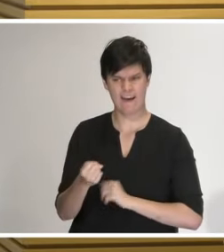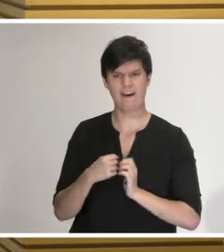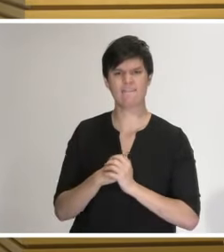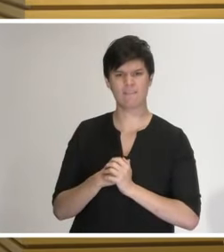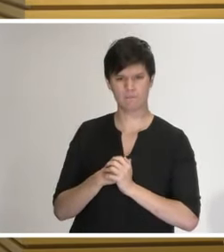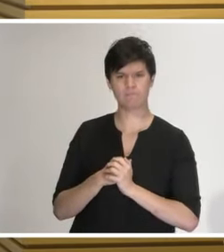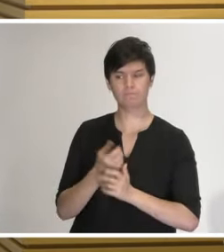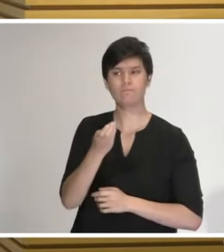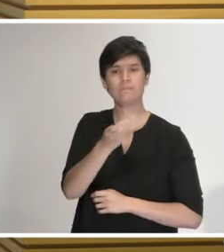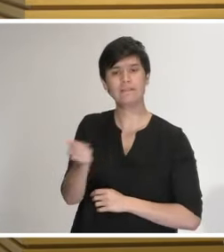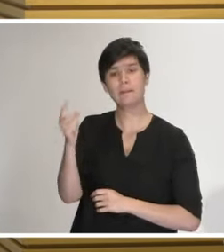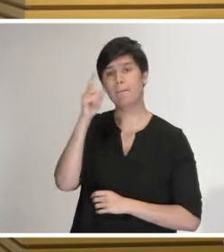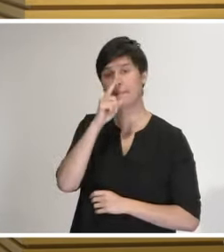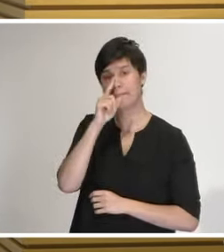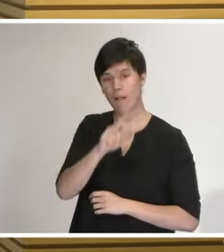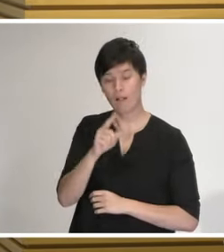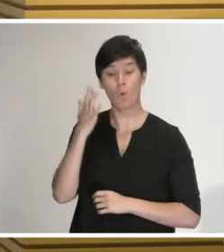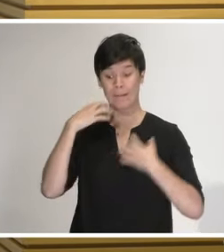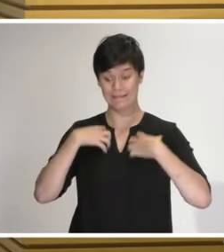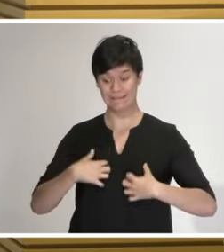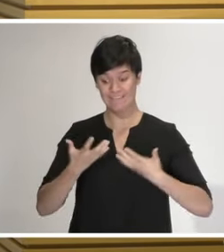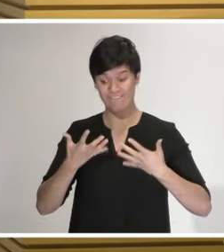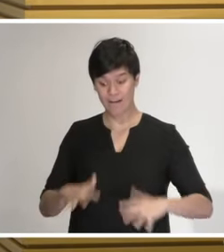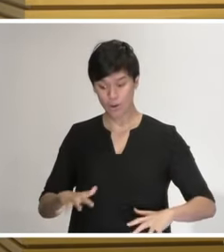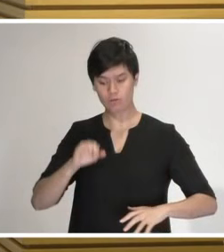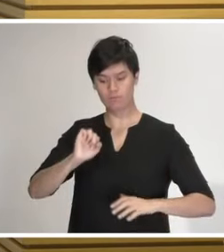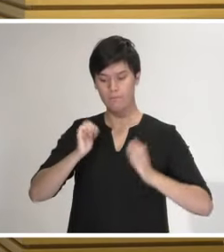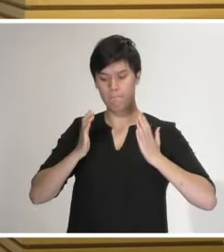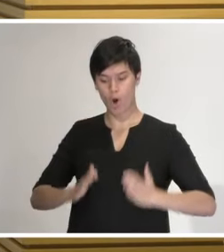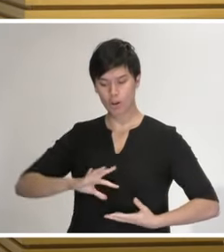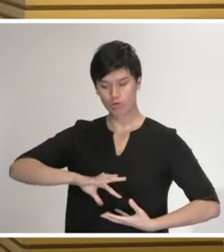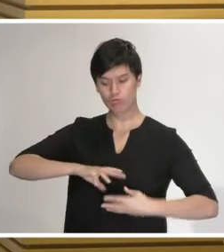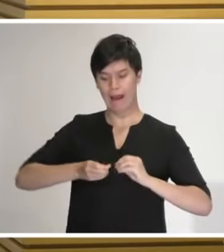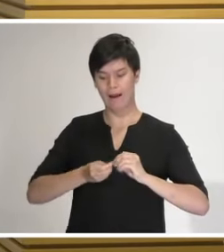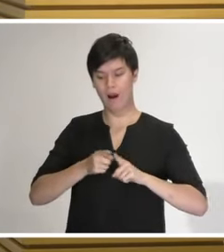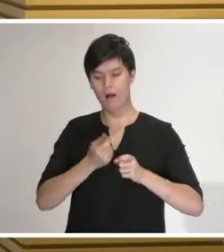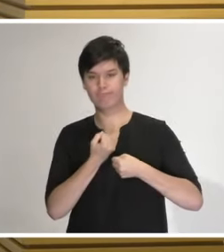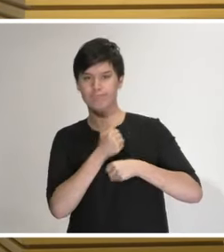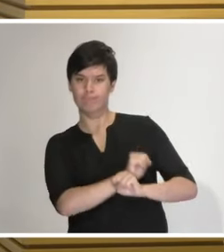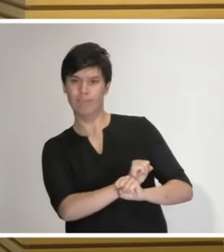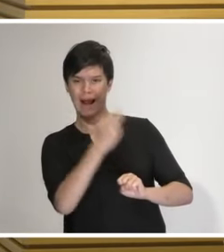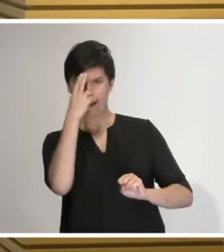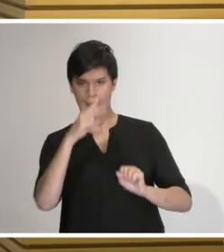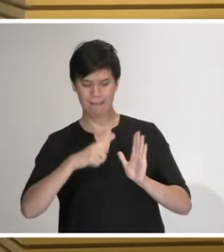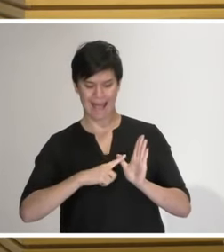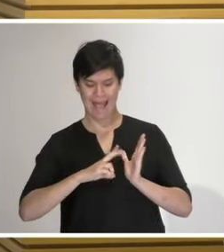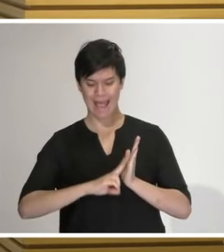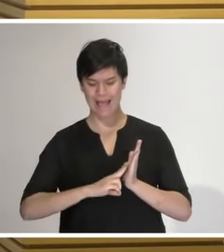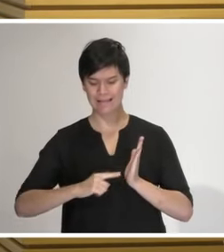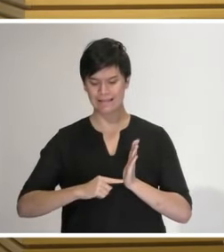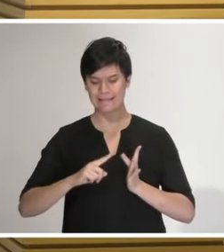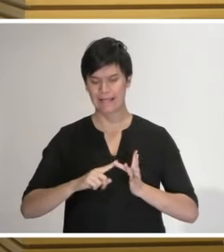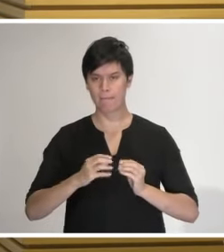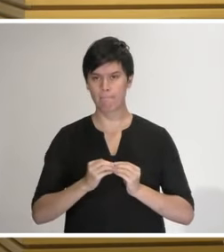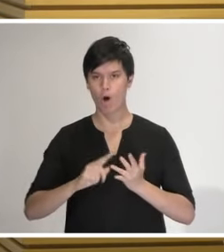antibodies when you do the serology test. And at the moment, we do not think we have that level of disease across New Zealand. So